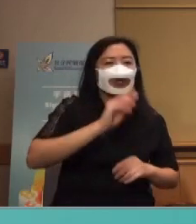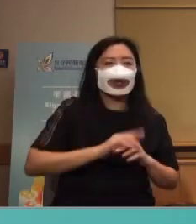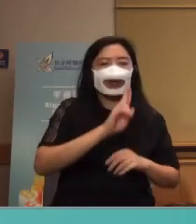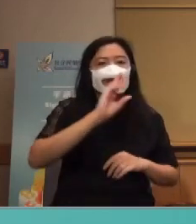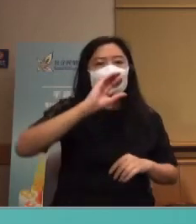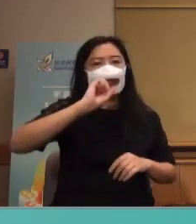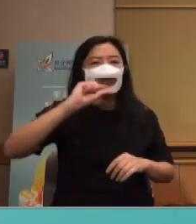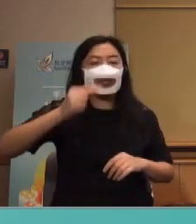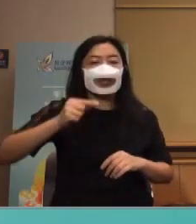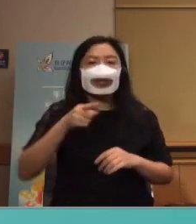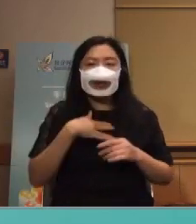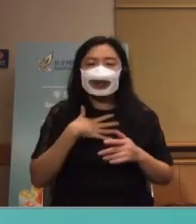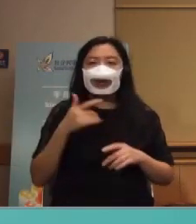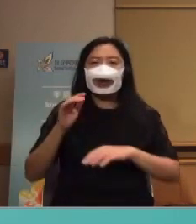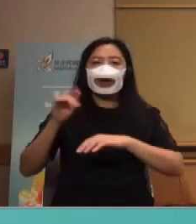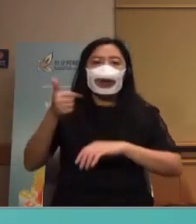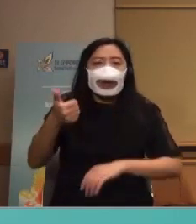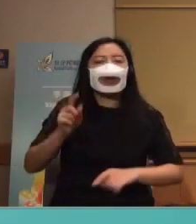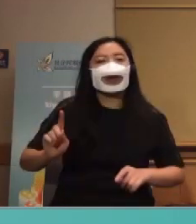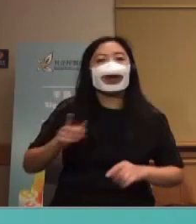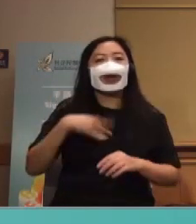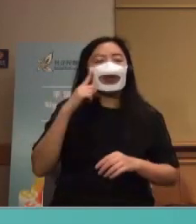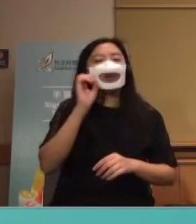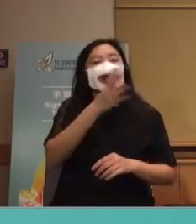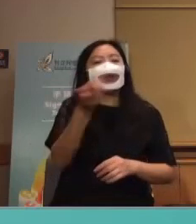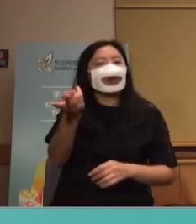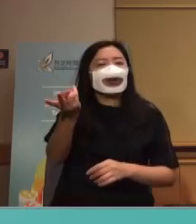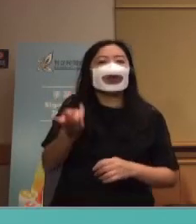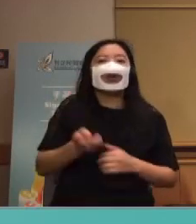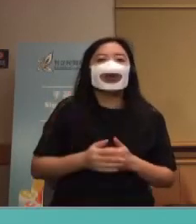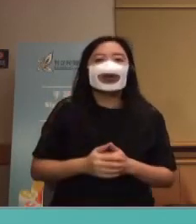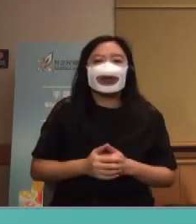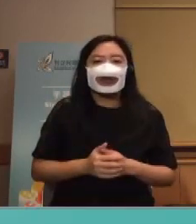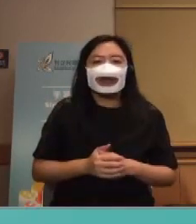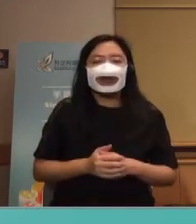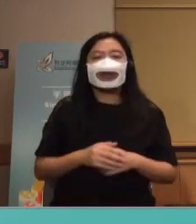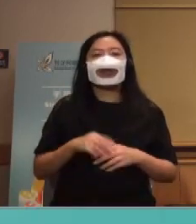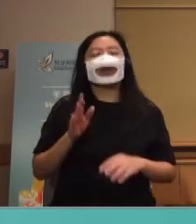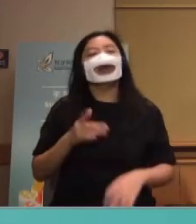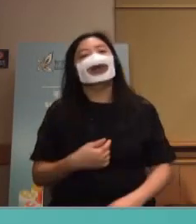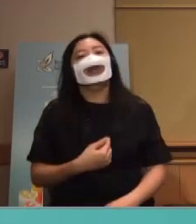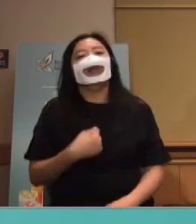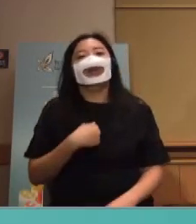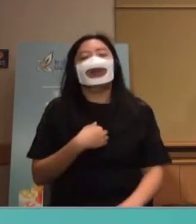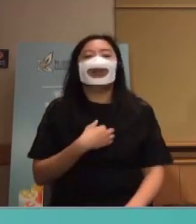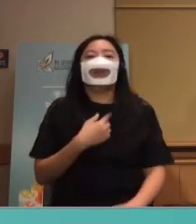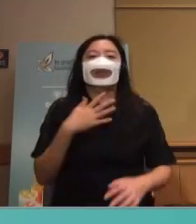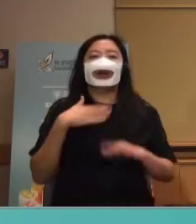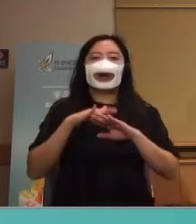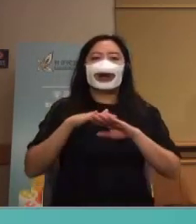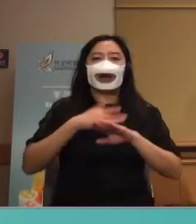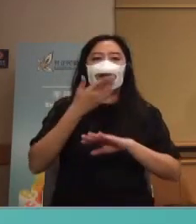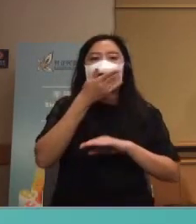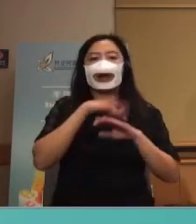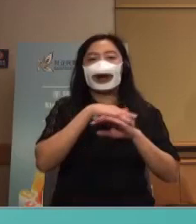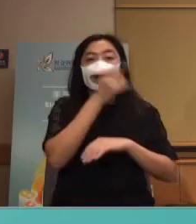and Kelvin. Thank you. Just building on what Galen said at the very end, I think when we talk about ESG, there's the